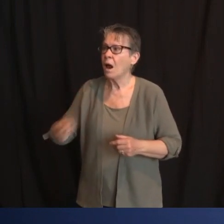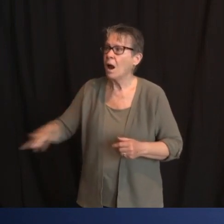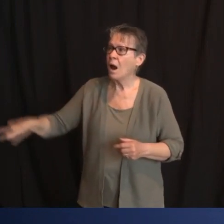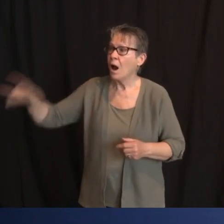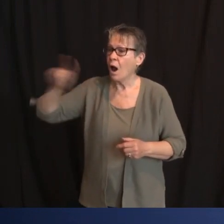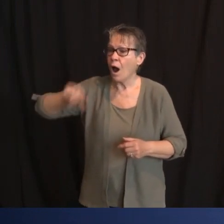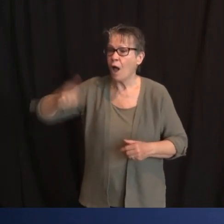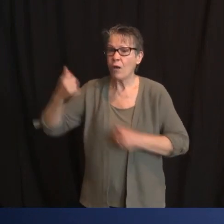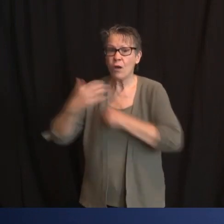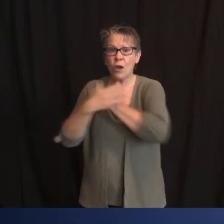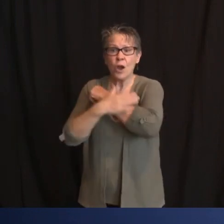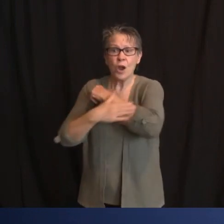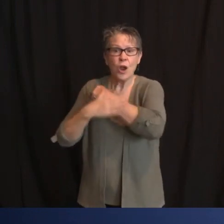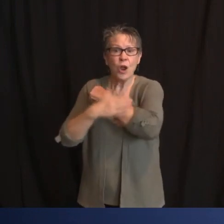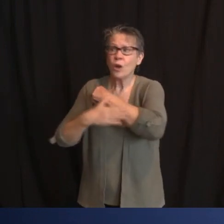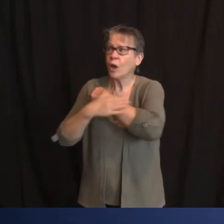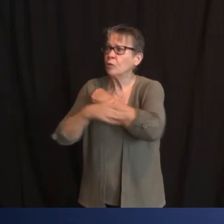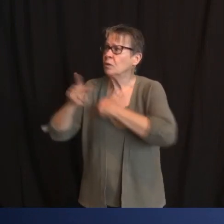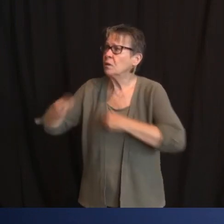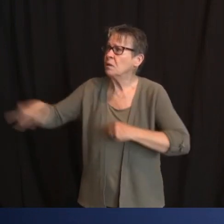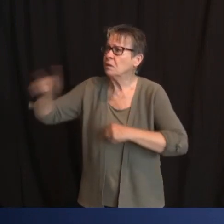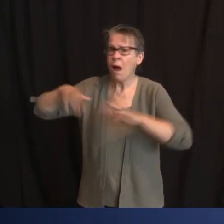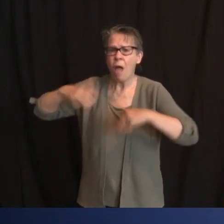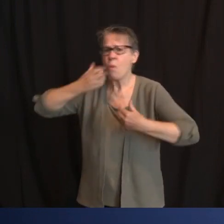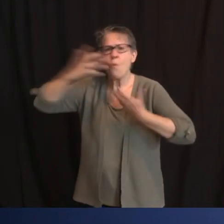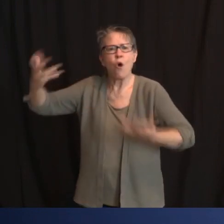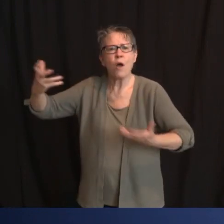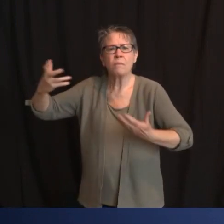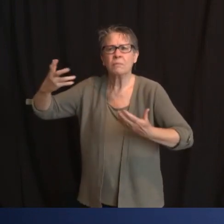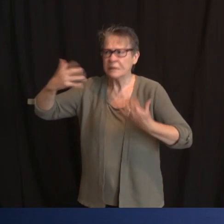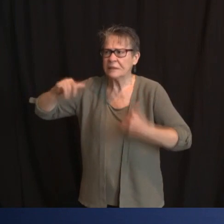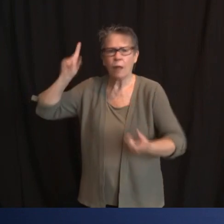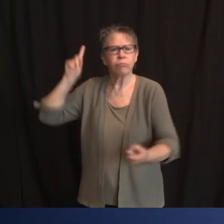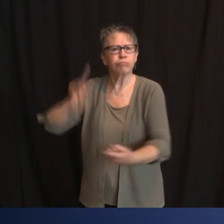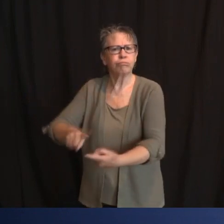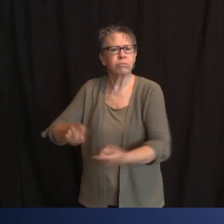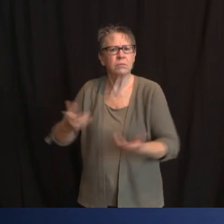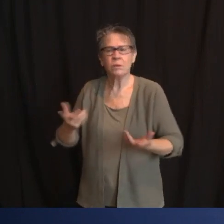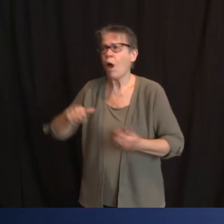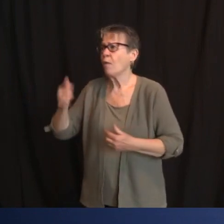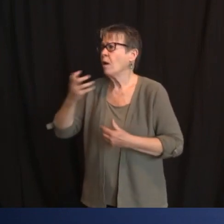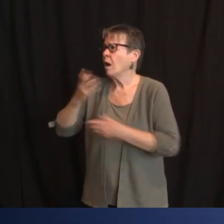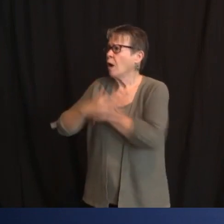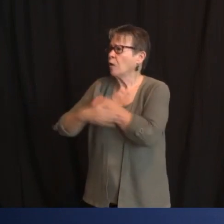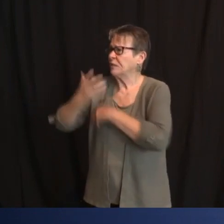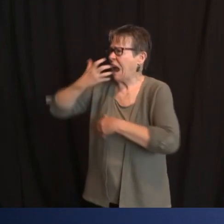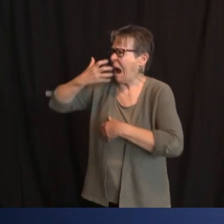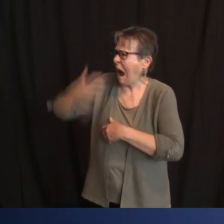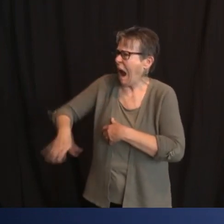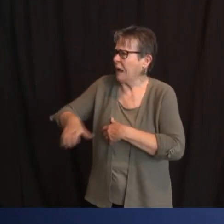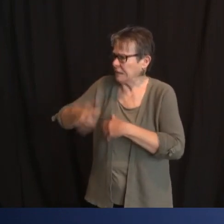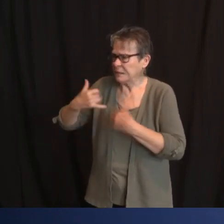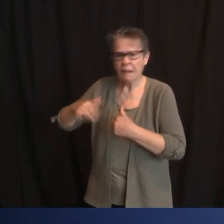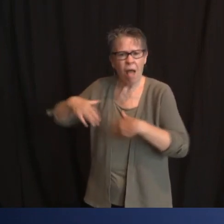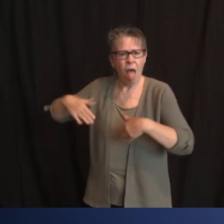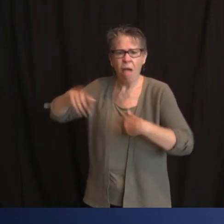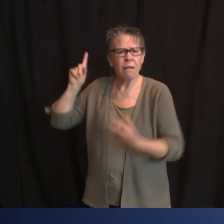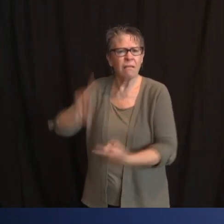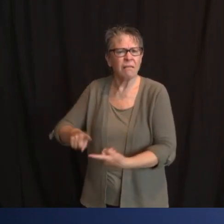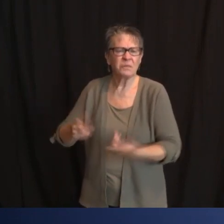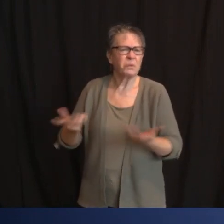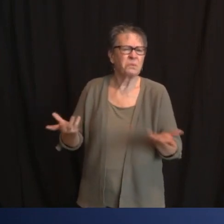to whether weather's playing any impact here in New Jersey, guess is probably not. Without a doubt, I will say that the social distancing measures have made a